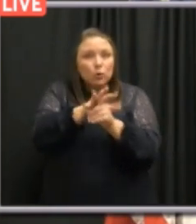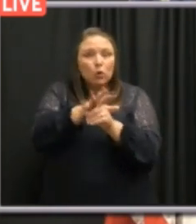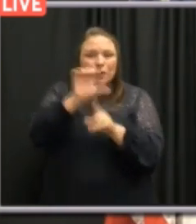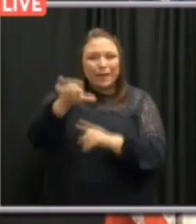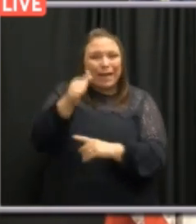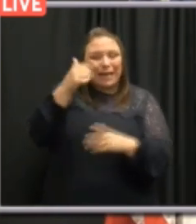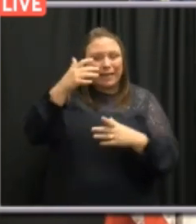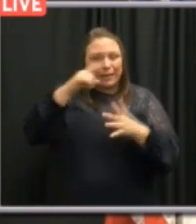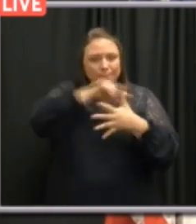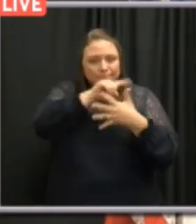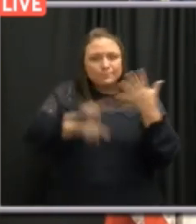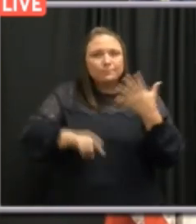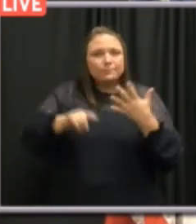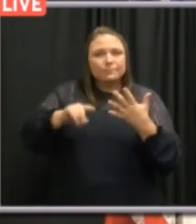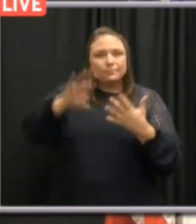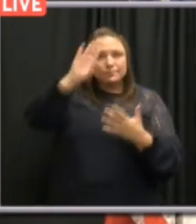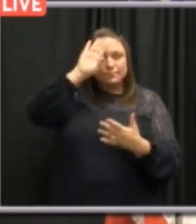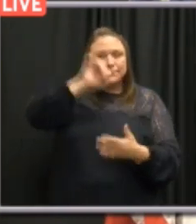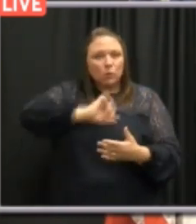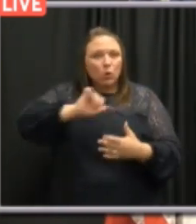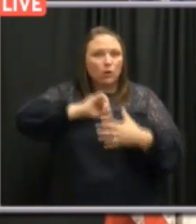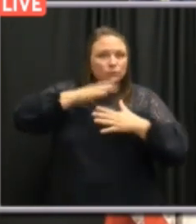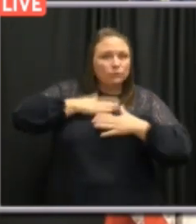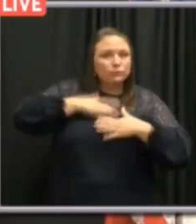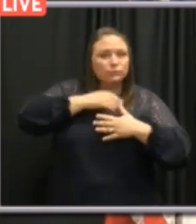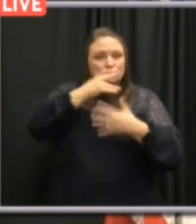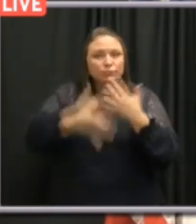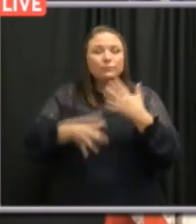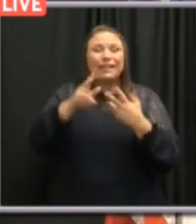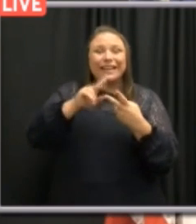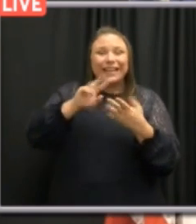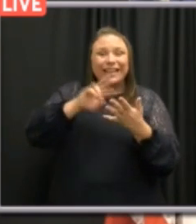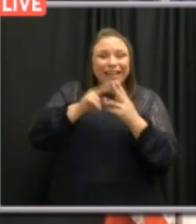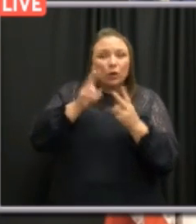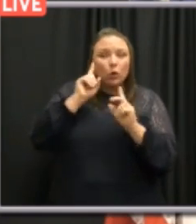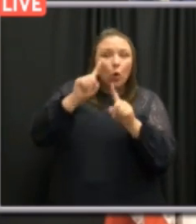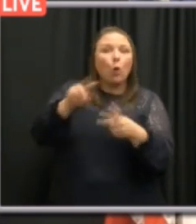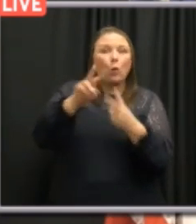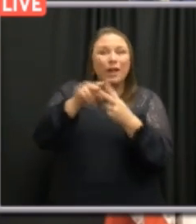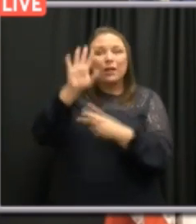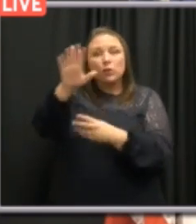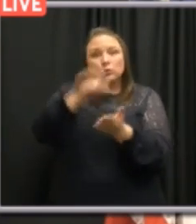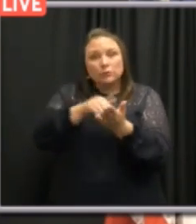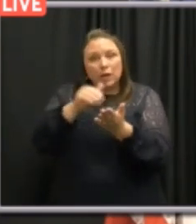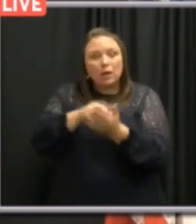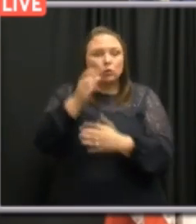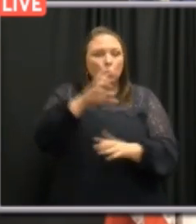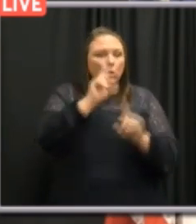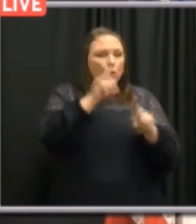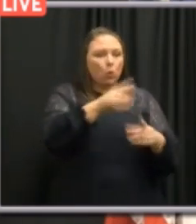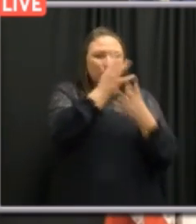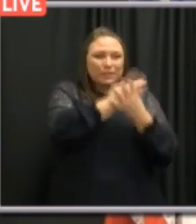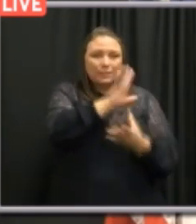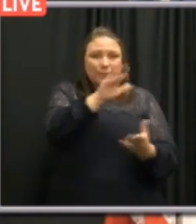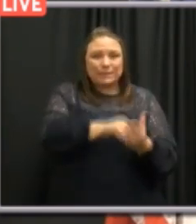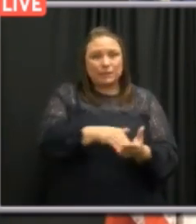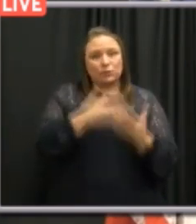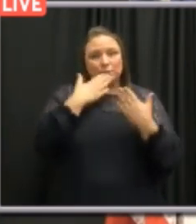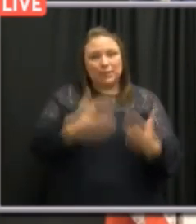symptoms I talked to you about, get assessed. Whether it's at our assessment centers or at your healthcare provider, get assessed and get tested. Thank